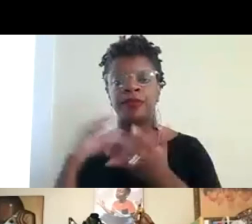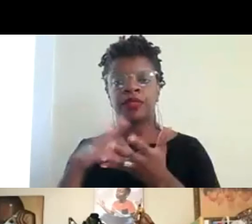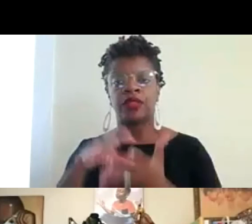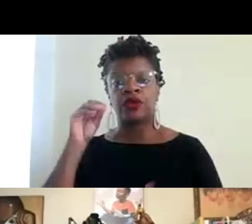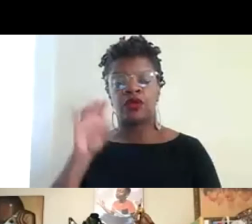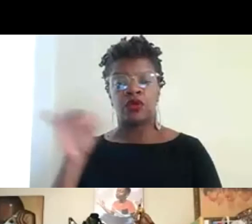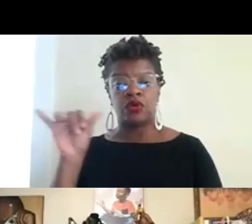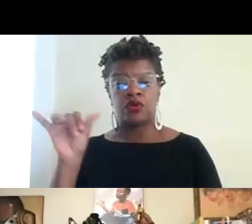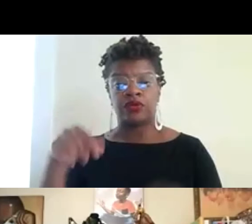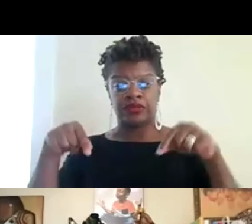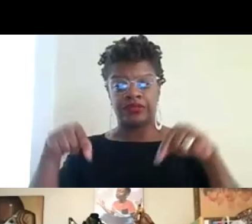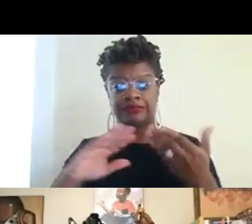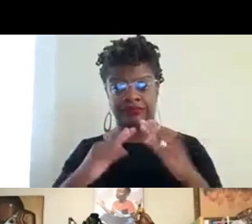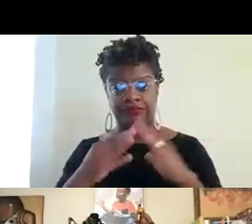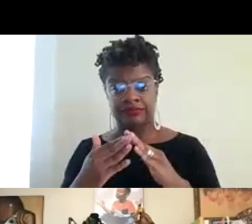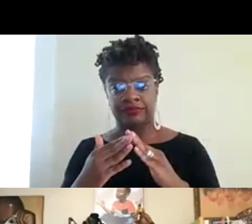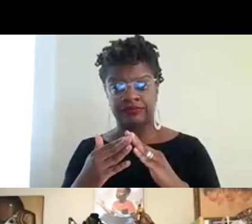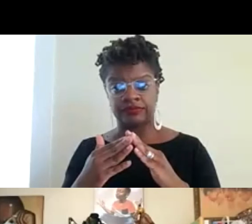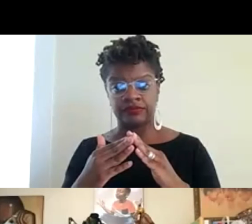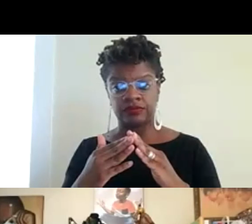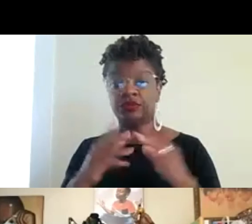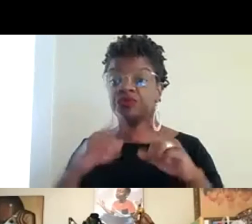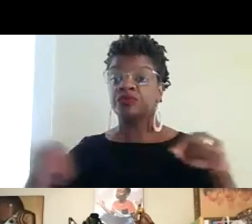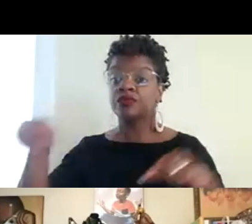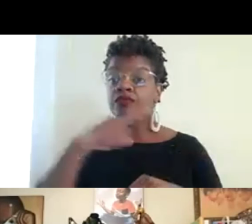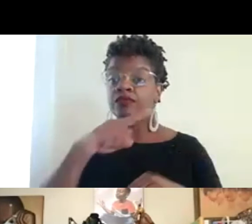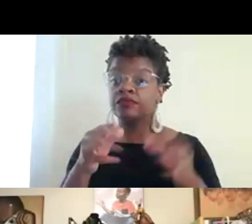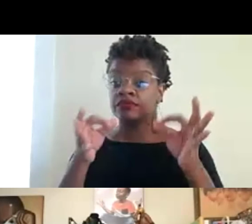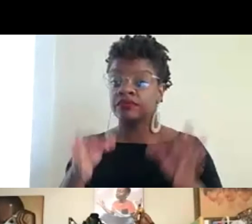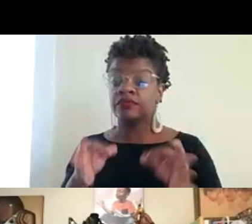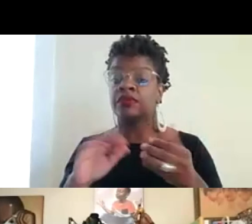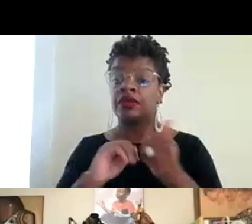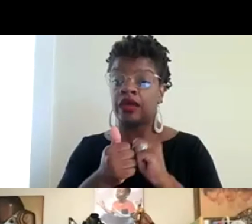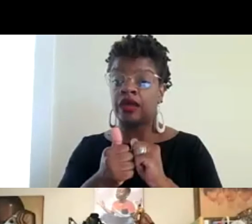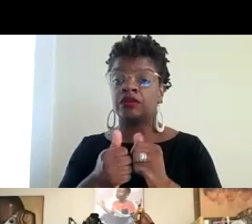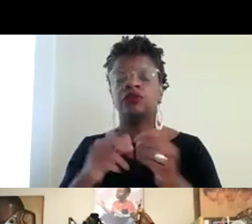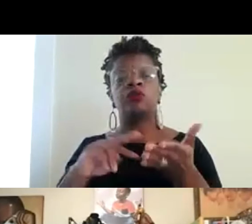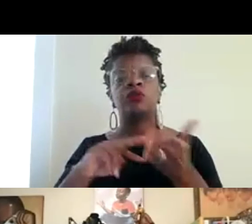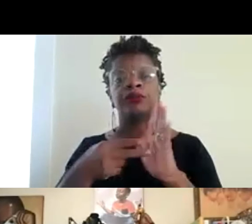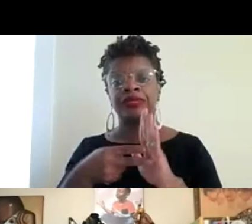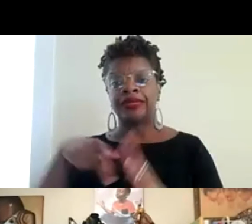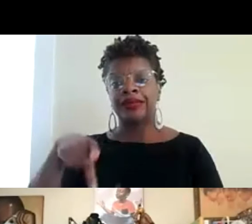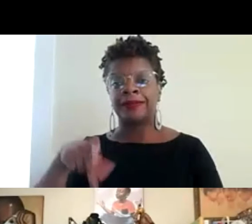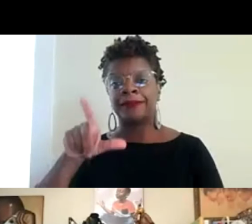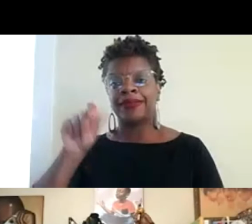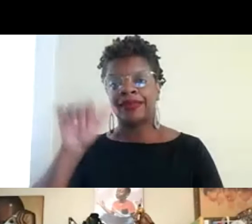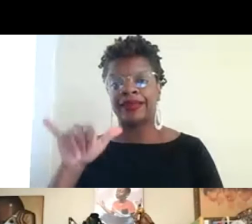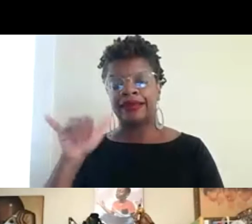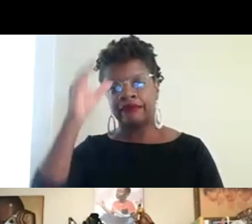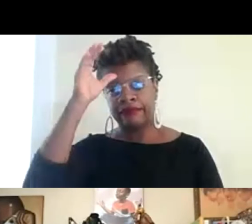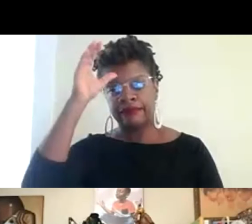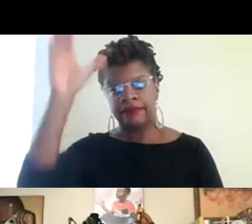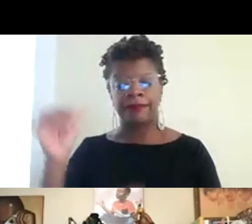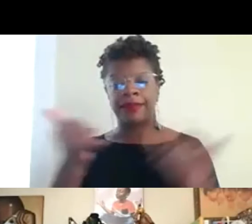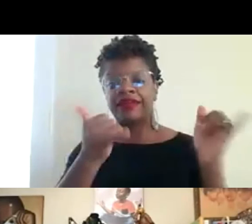certainly within this community, you all have decided on how you're defining the sort of concept of